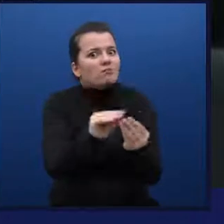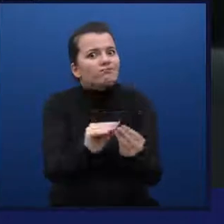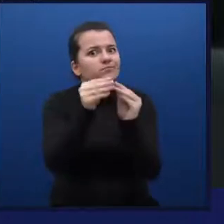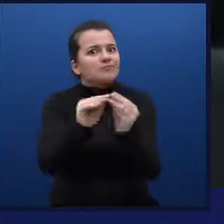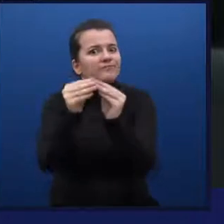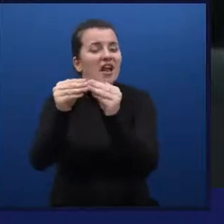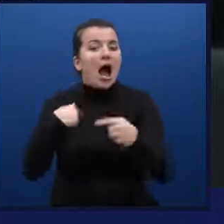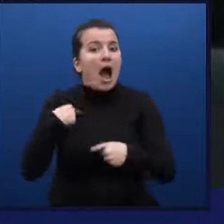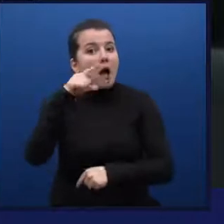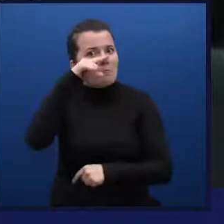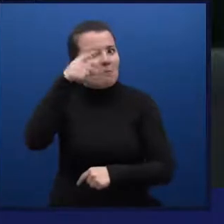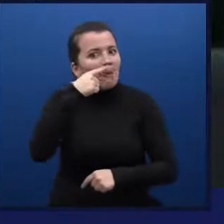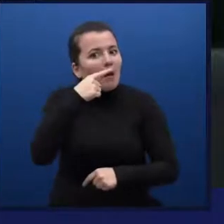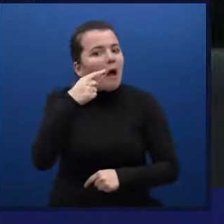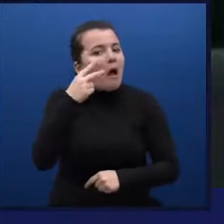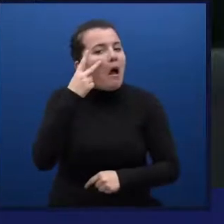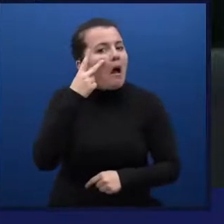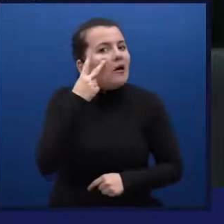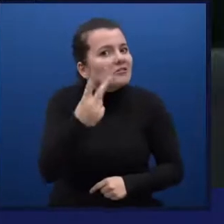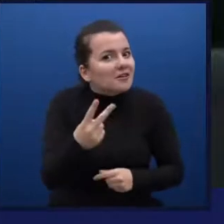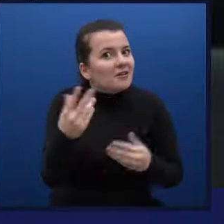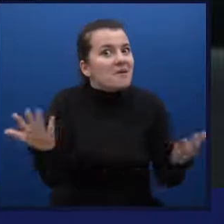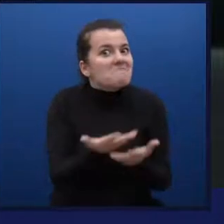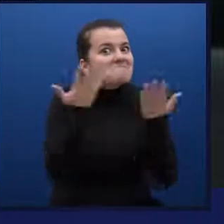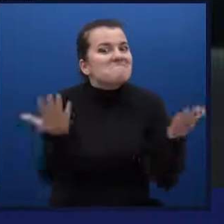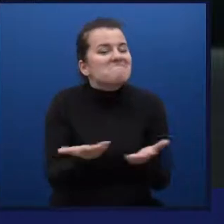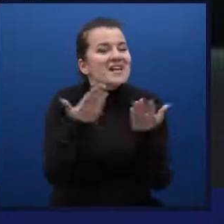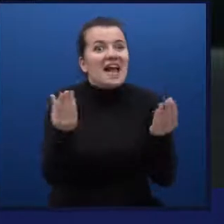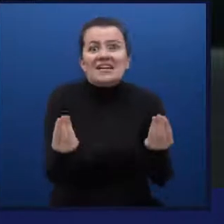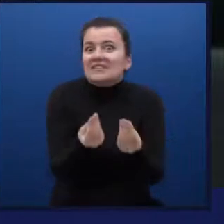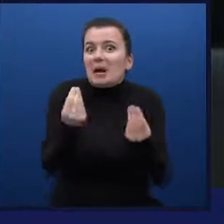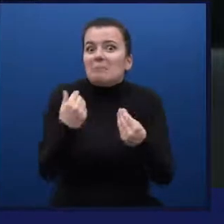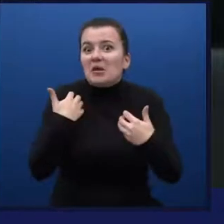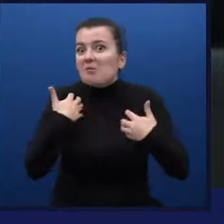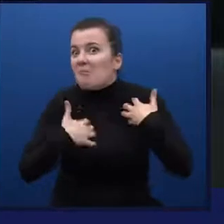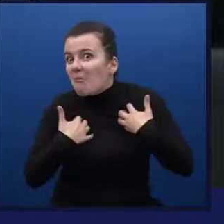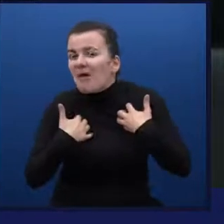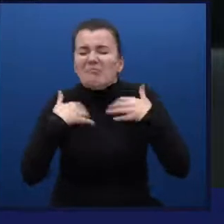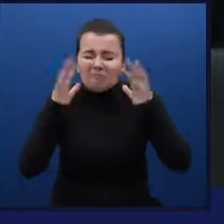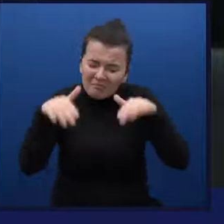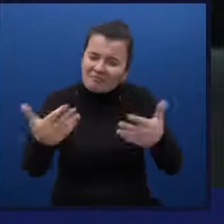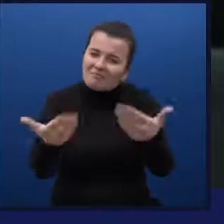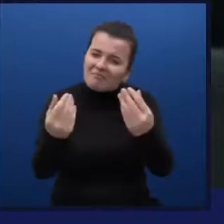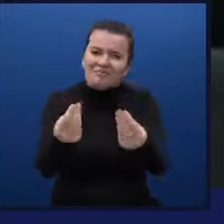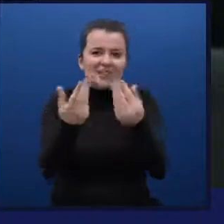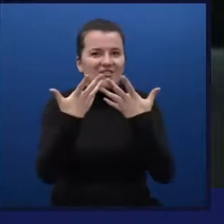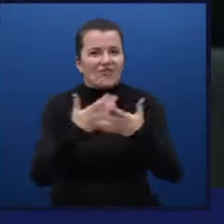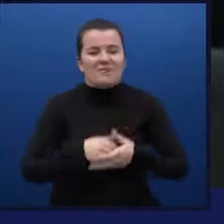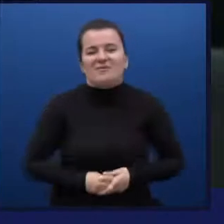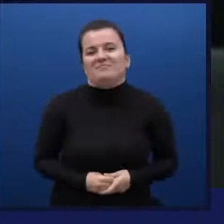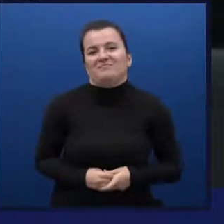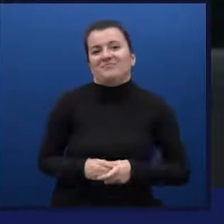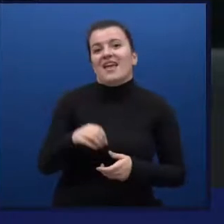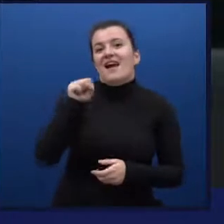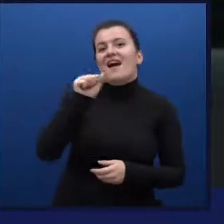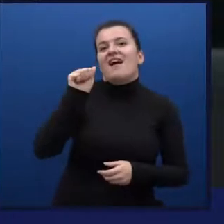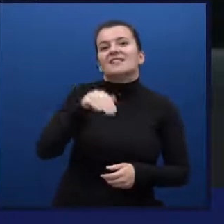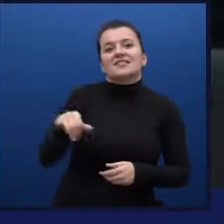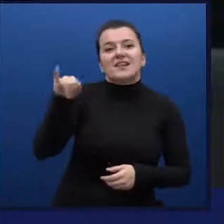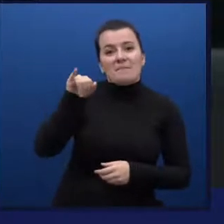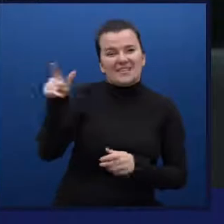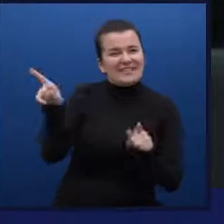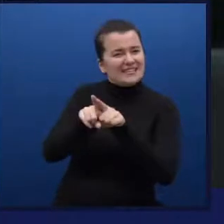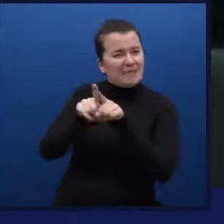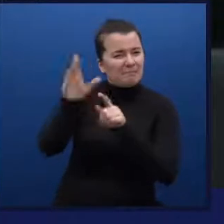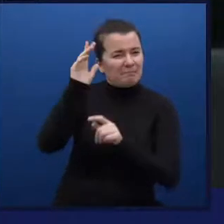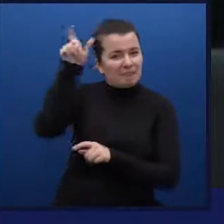if anybody has anything interesting to tell us, I'm sure Sami, who's been here on the episode as well, is